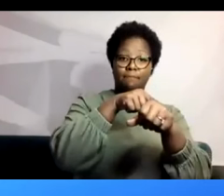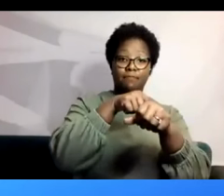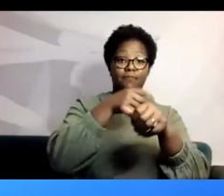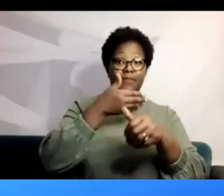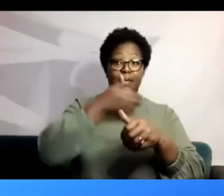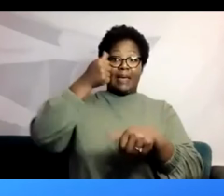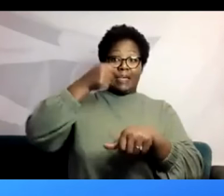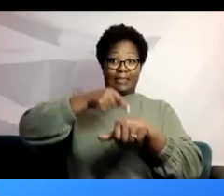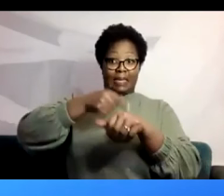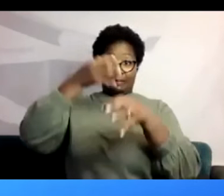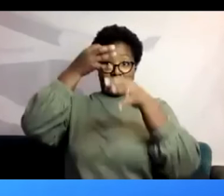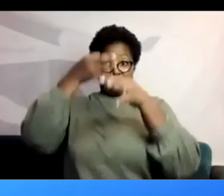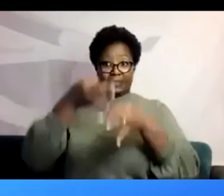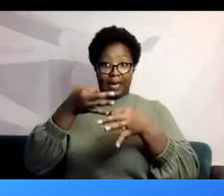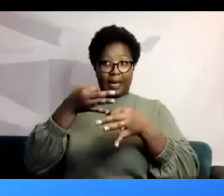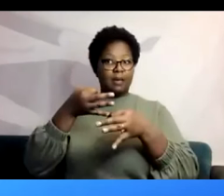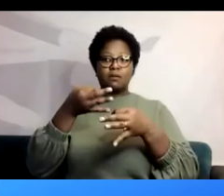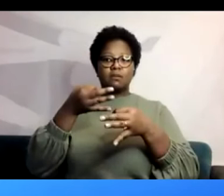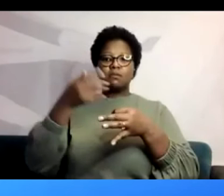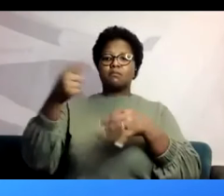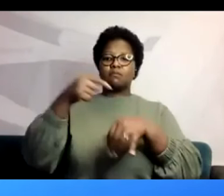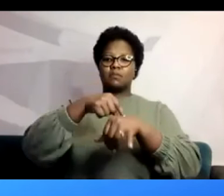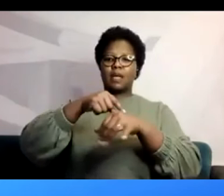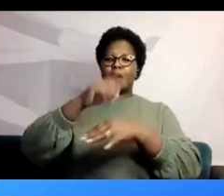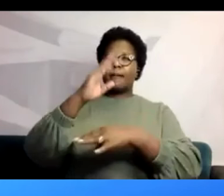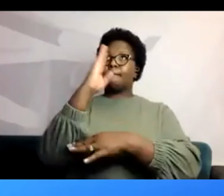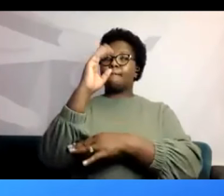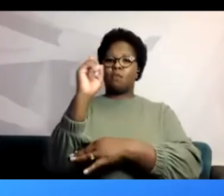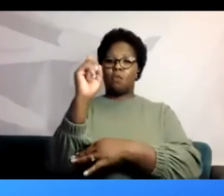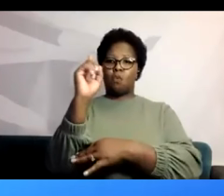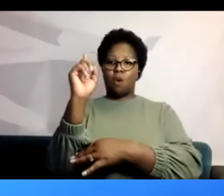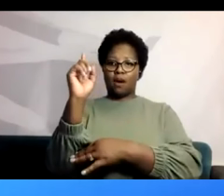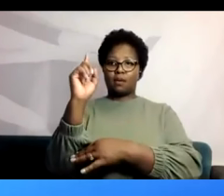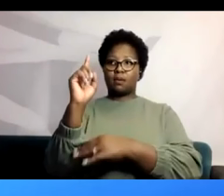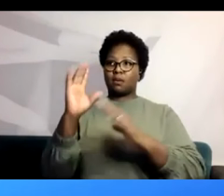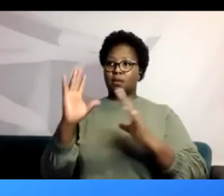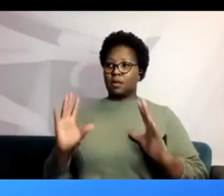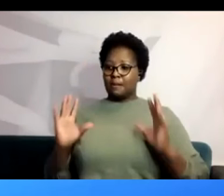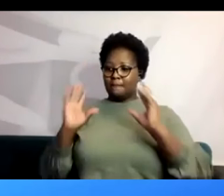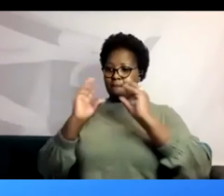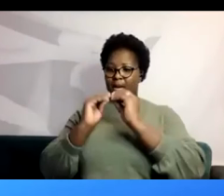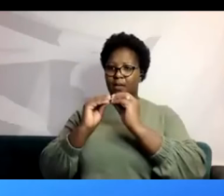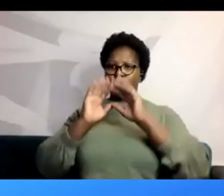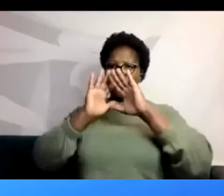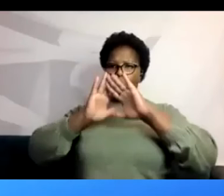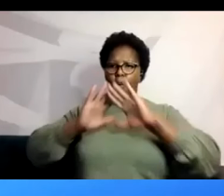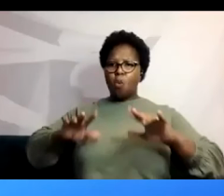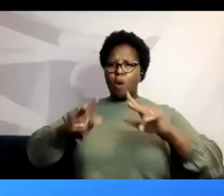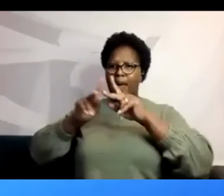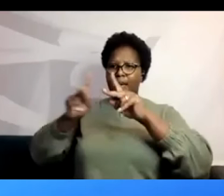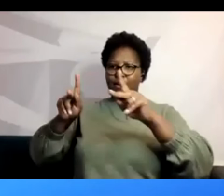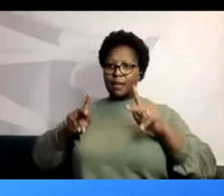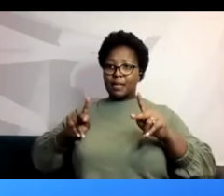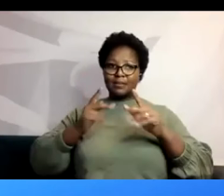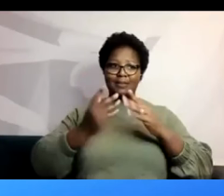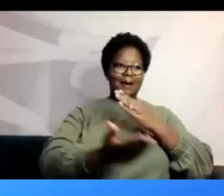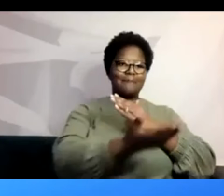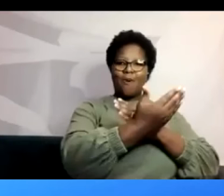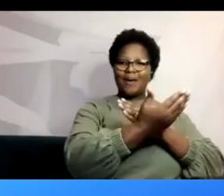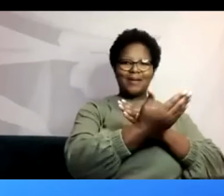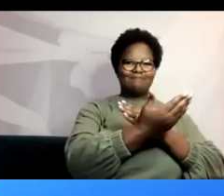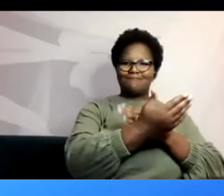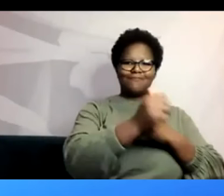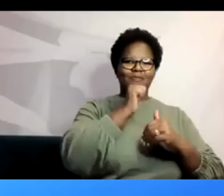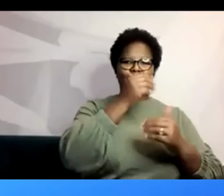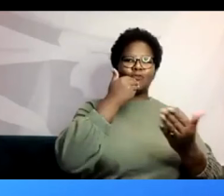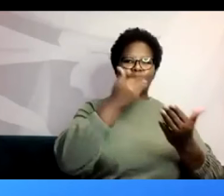o'clock, having one conversation in a quiet place. The worst time is in the morning. Next slide,